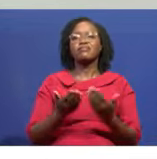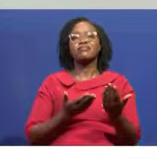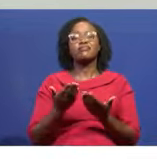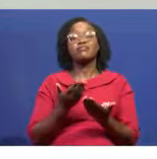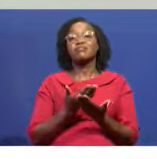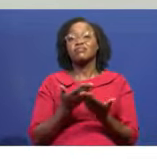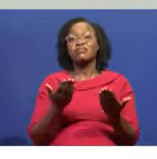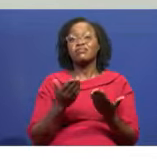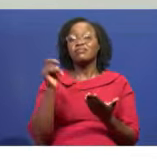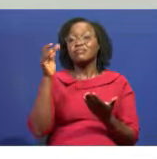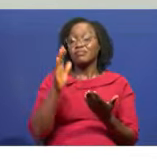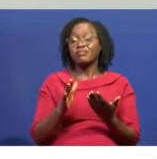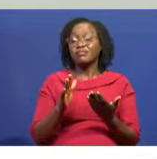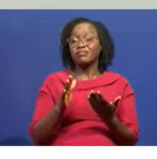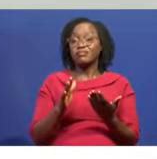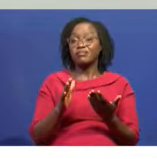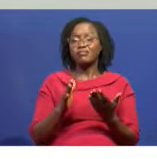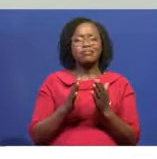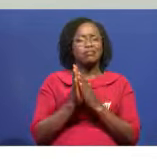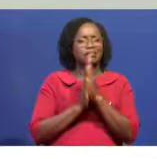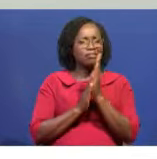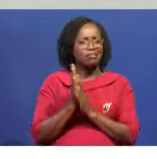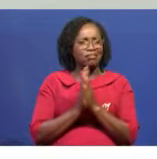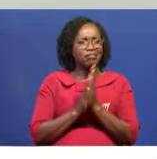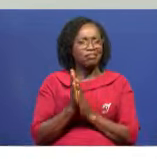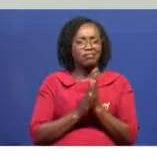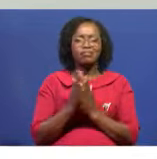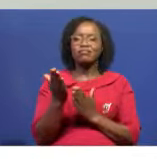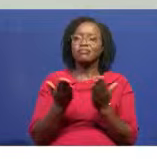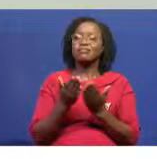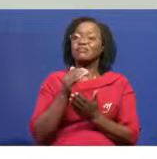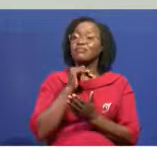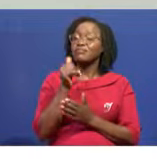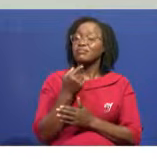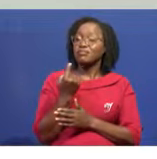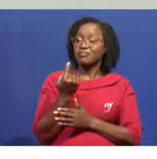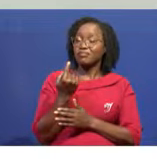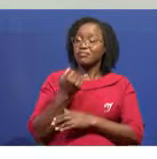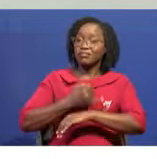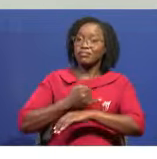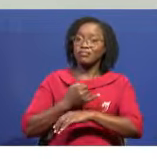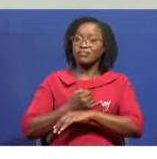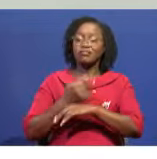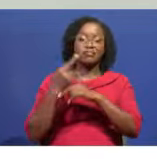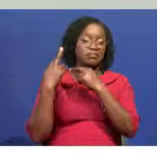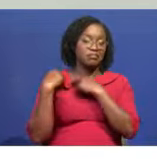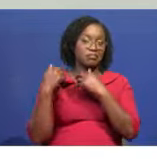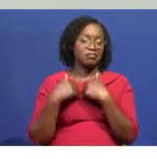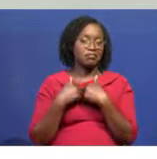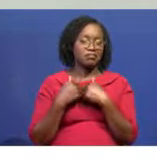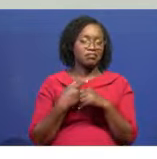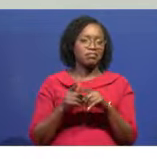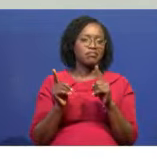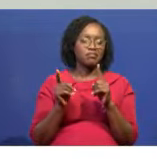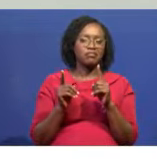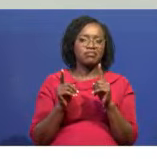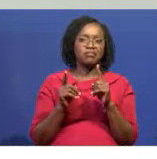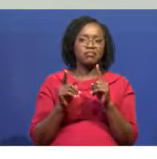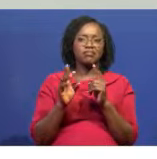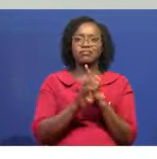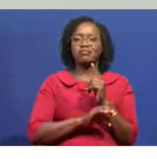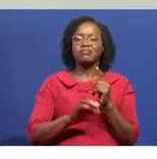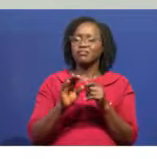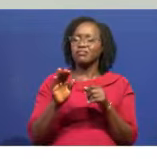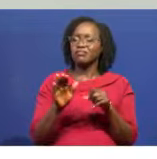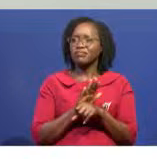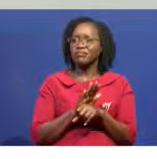delivery? Because every Kenyan is just yearning for service delivery, not only from institutions that are tasked to do so, but from the country at large.